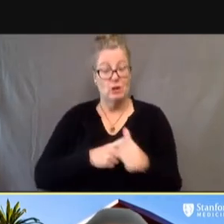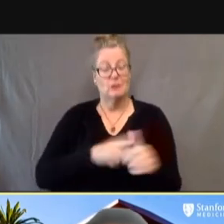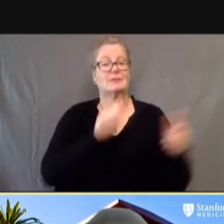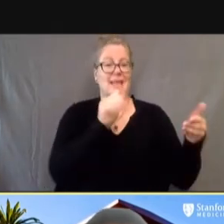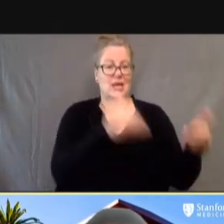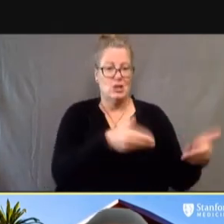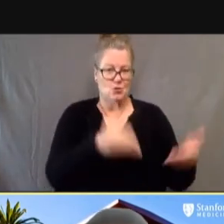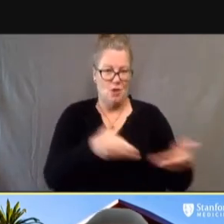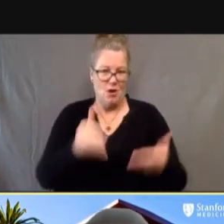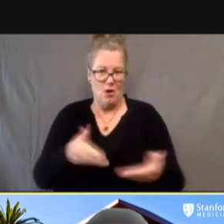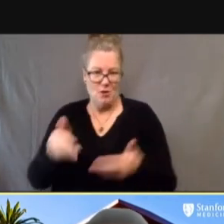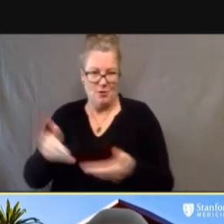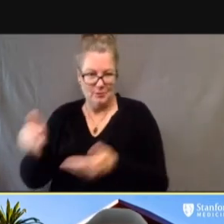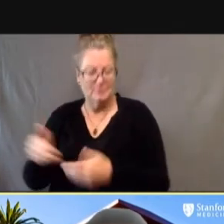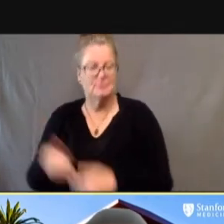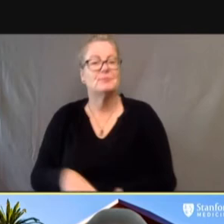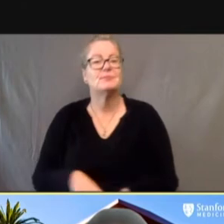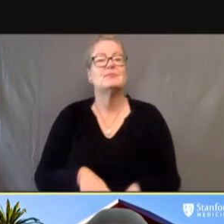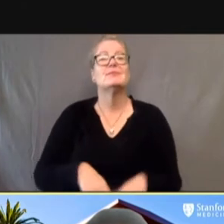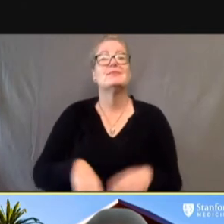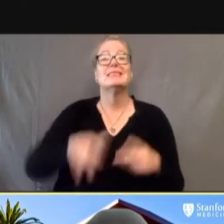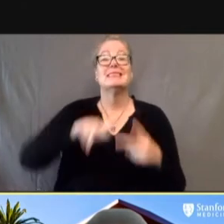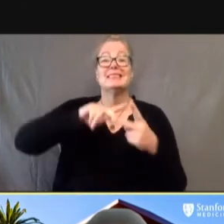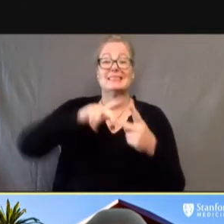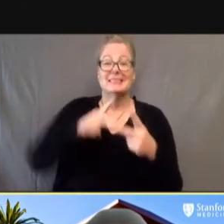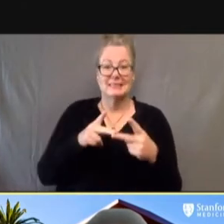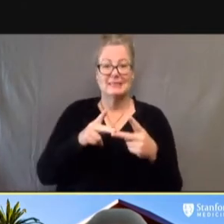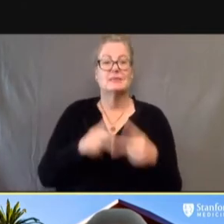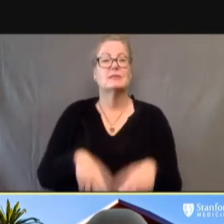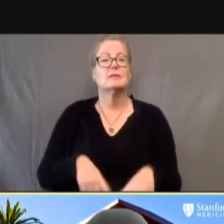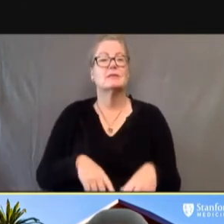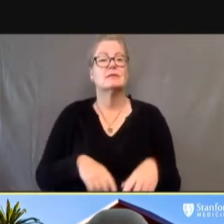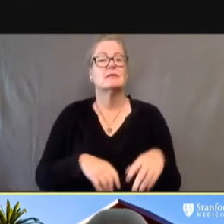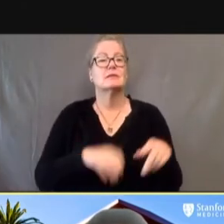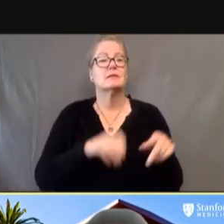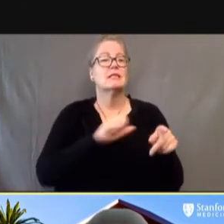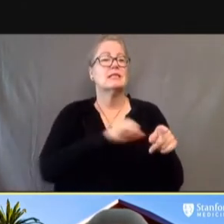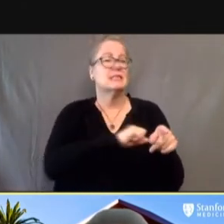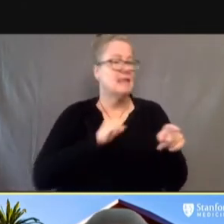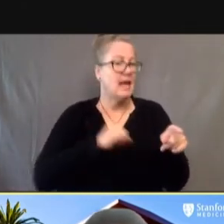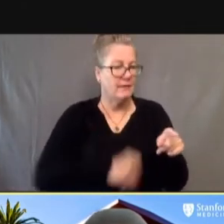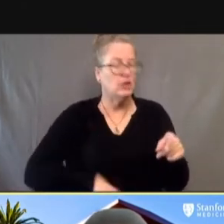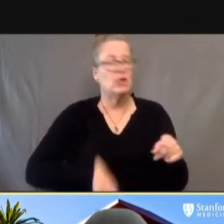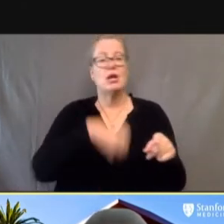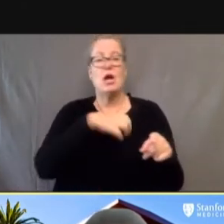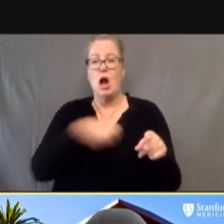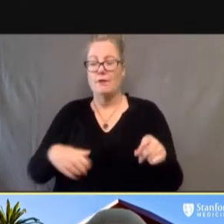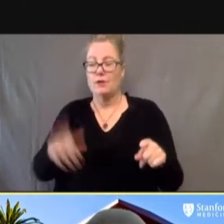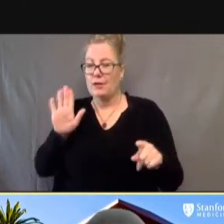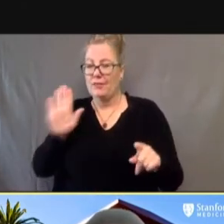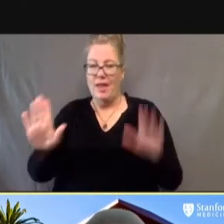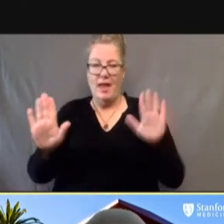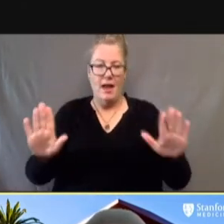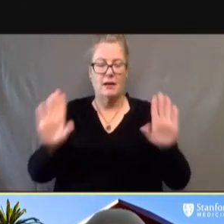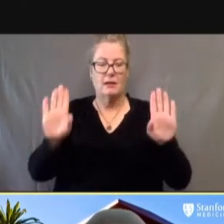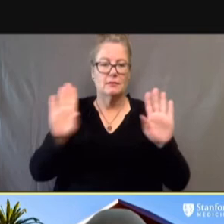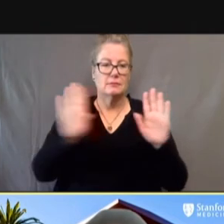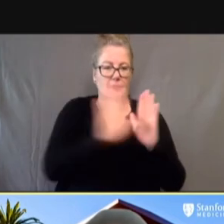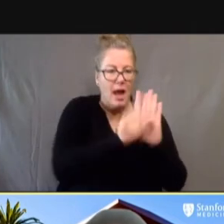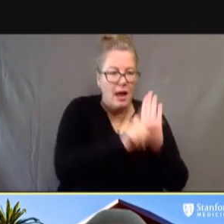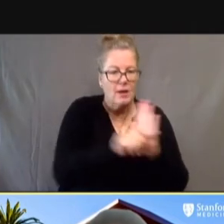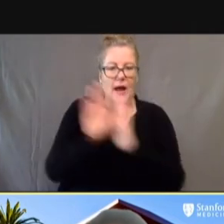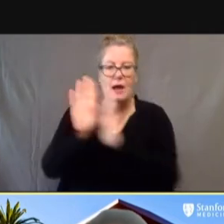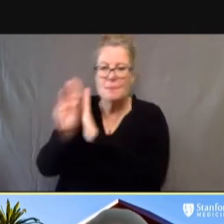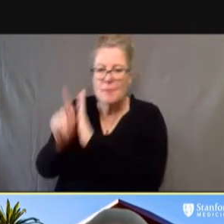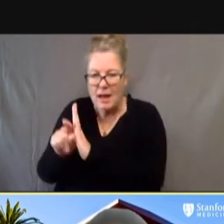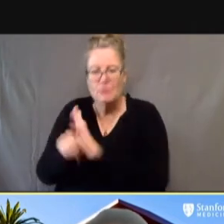Stanford and Harvard groups give a little bit of background about the advocacy groups that they are working within. Then we'll proceed